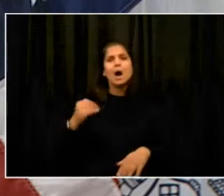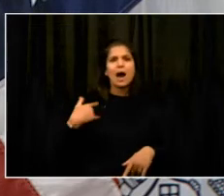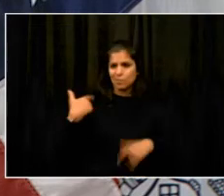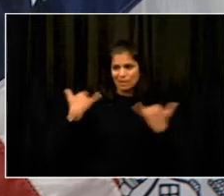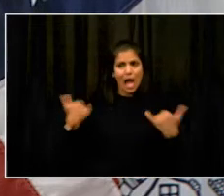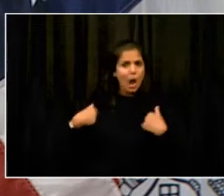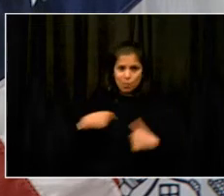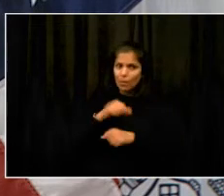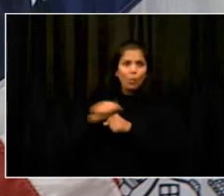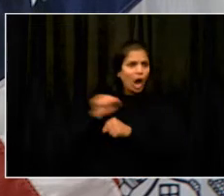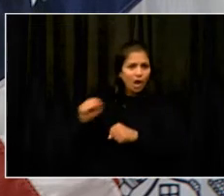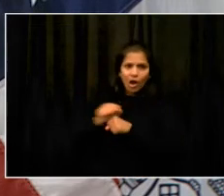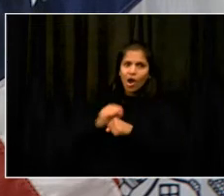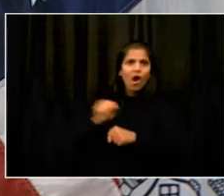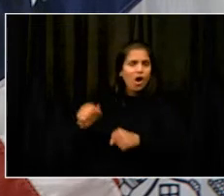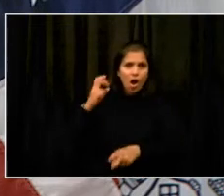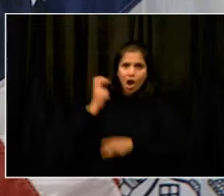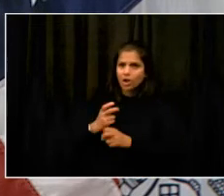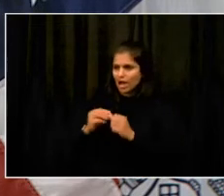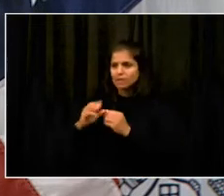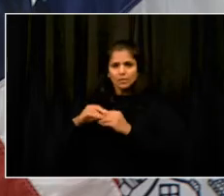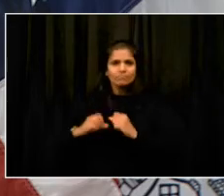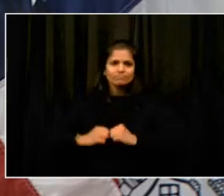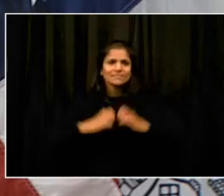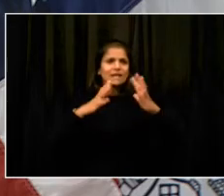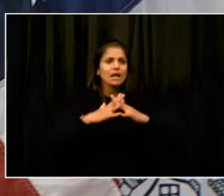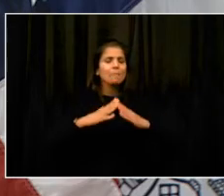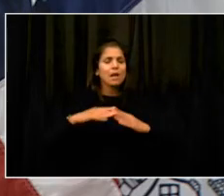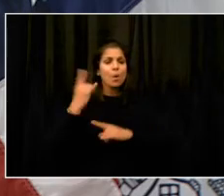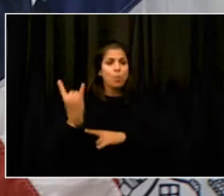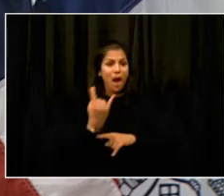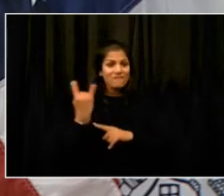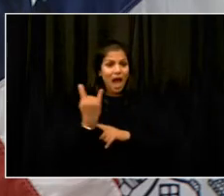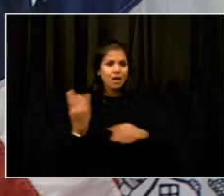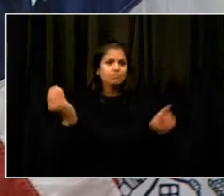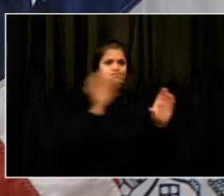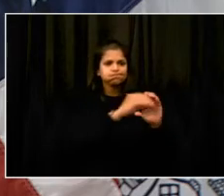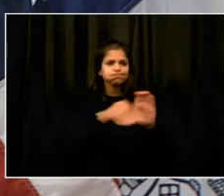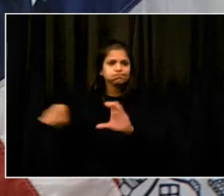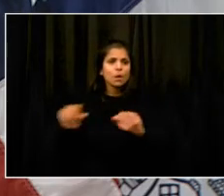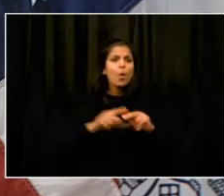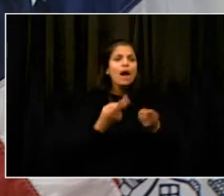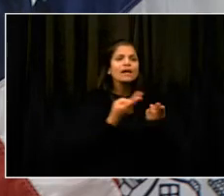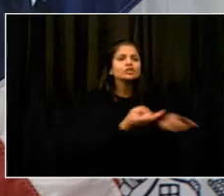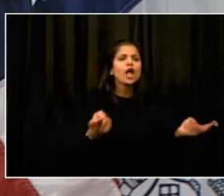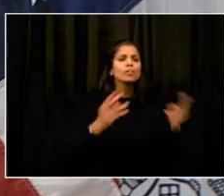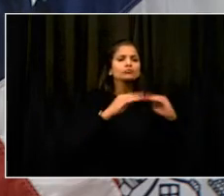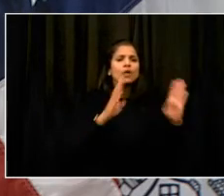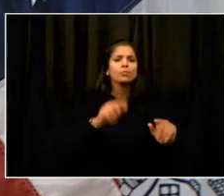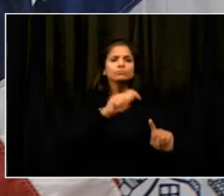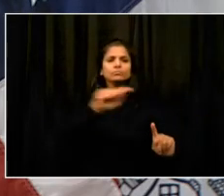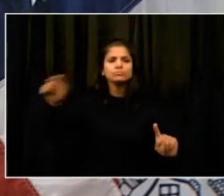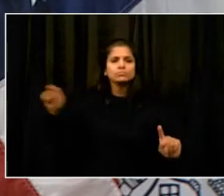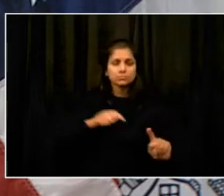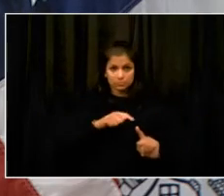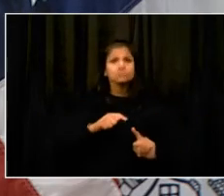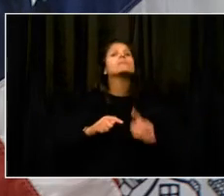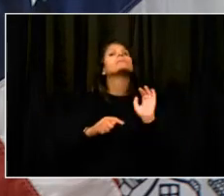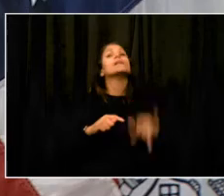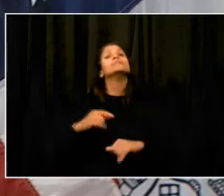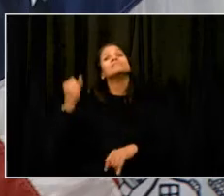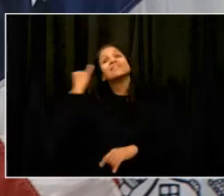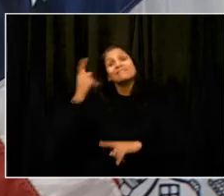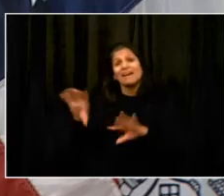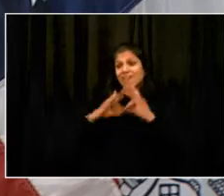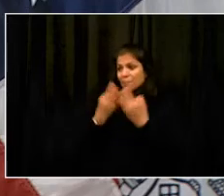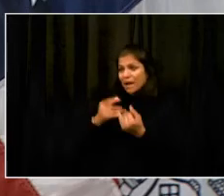device, they would get a device right away. But what we found overwhelmingly was families did have devices, but needed sometimes different service. So we switched